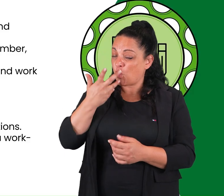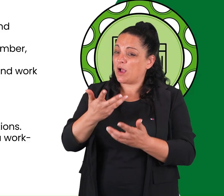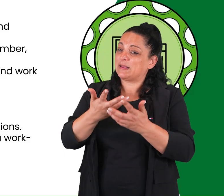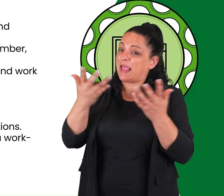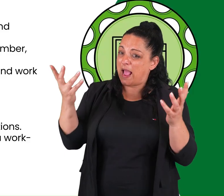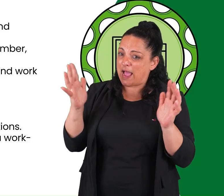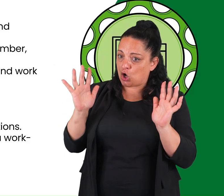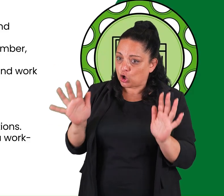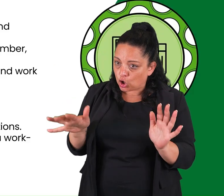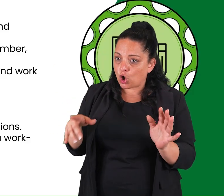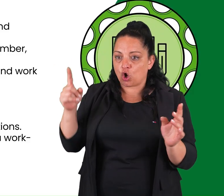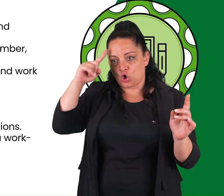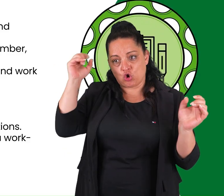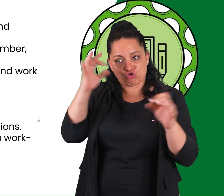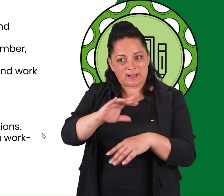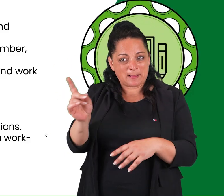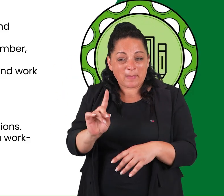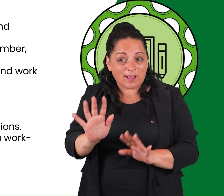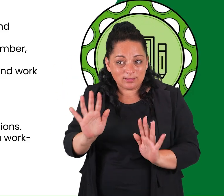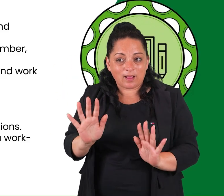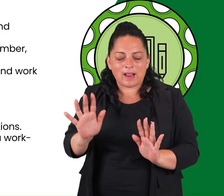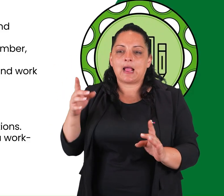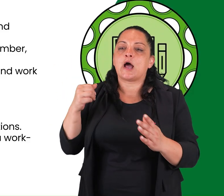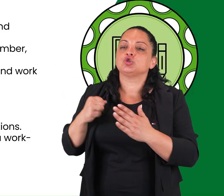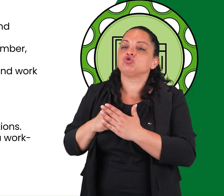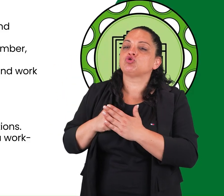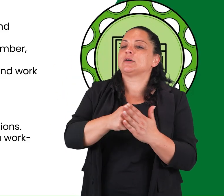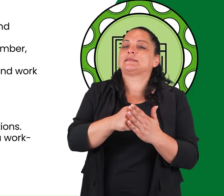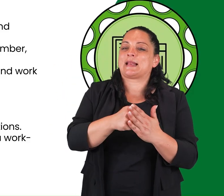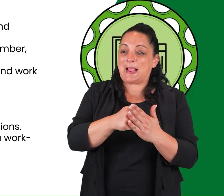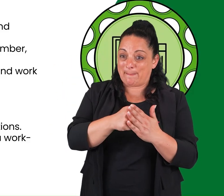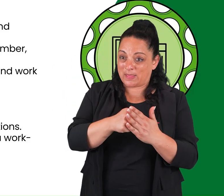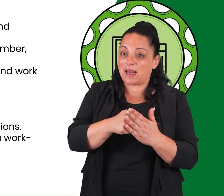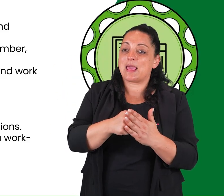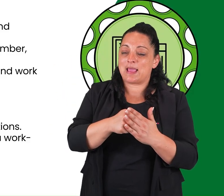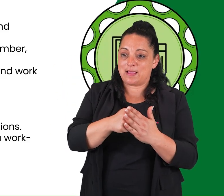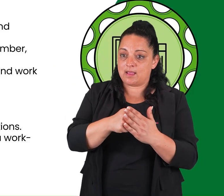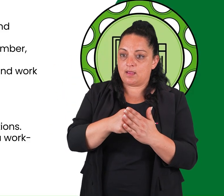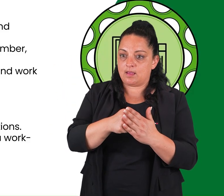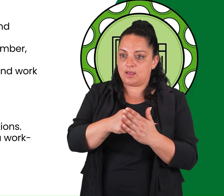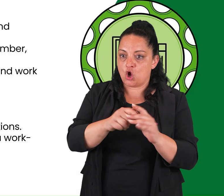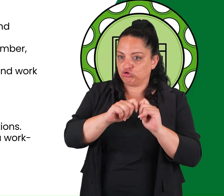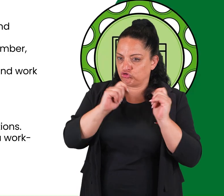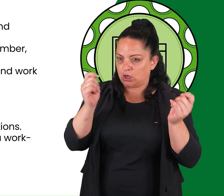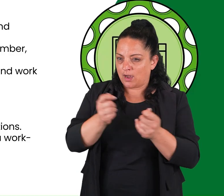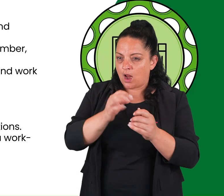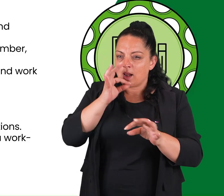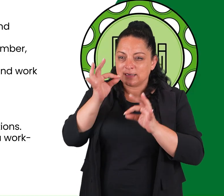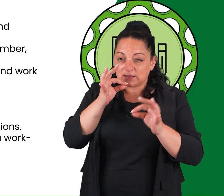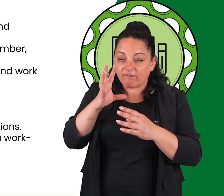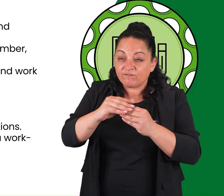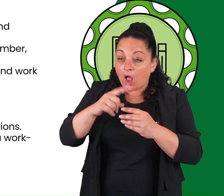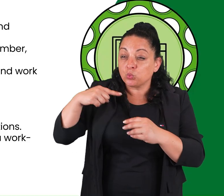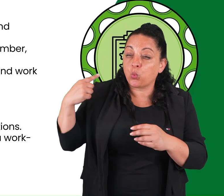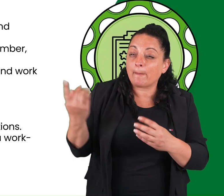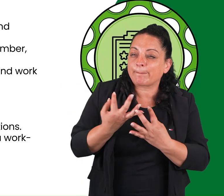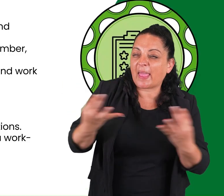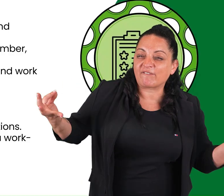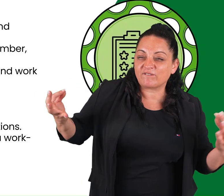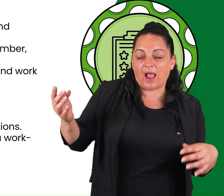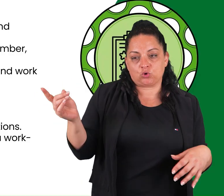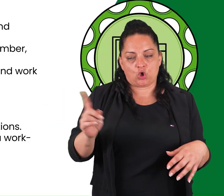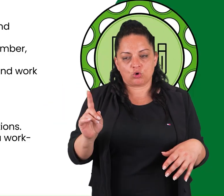And here I just wanted to highlight, not to forget that sustainability is not about doing